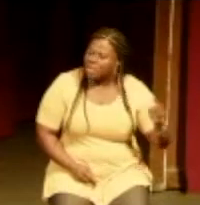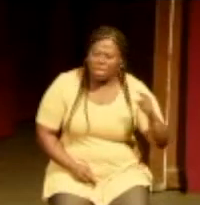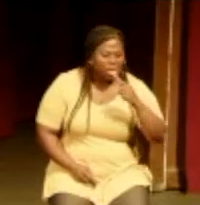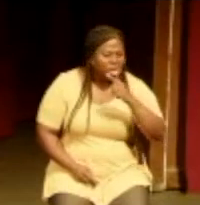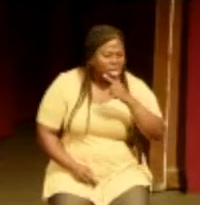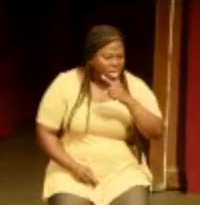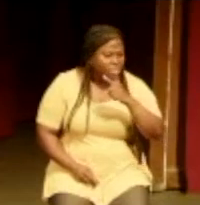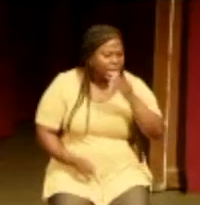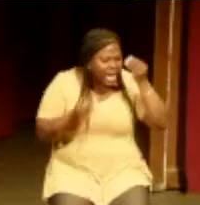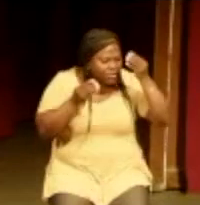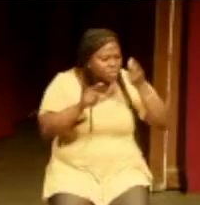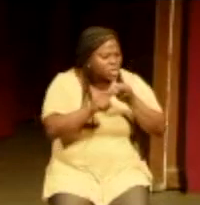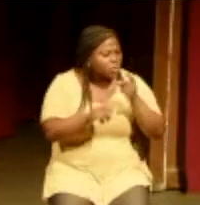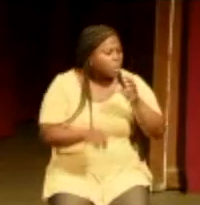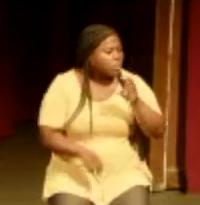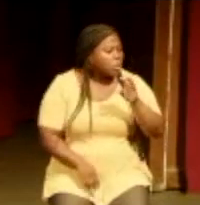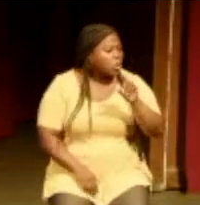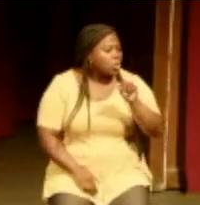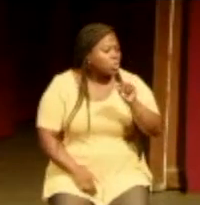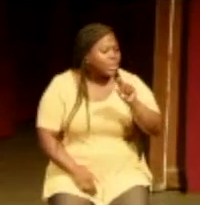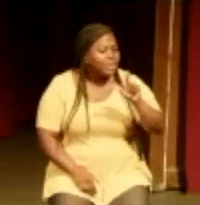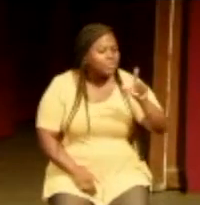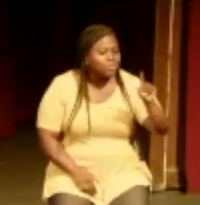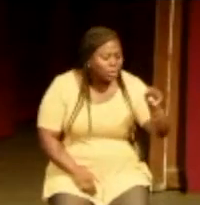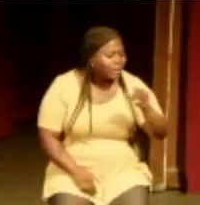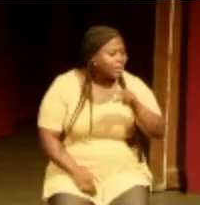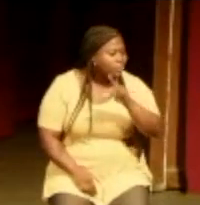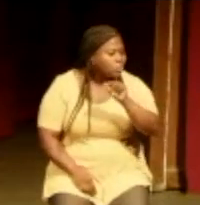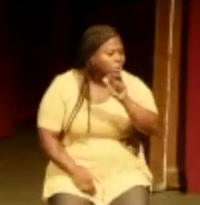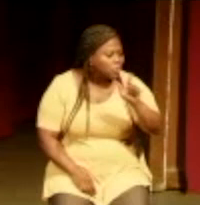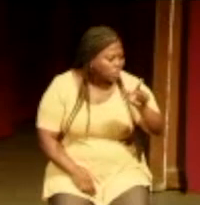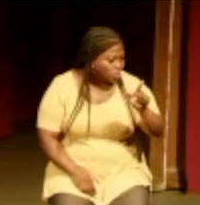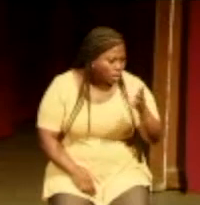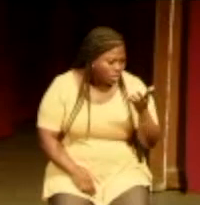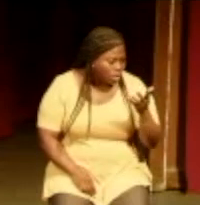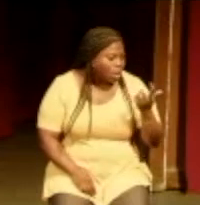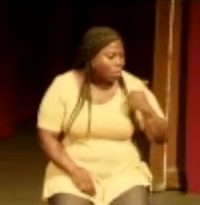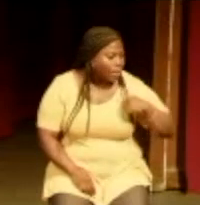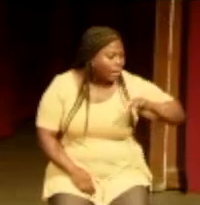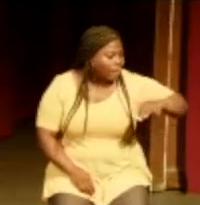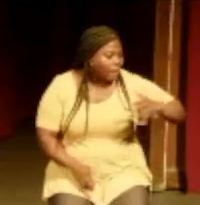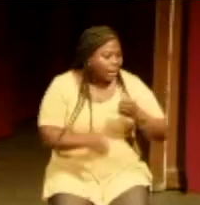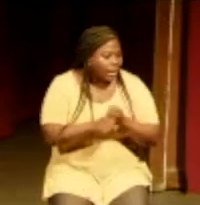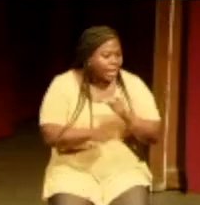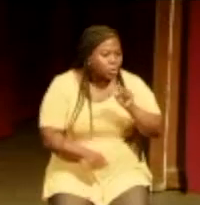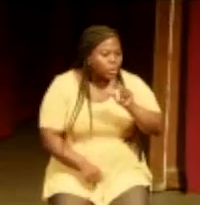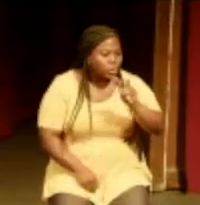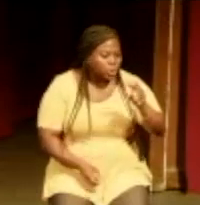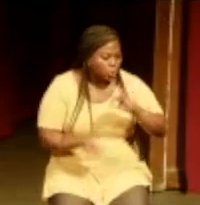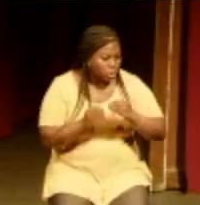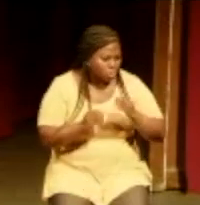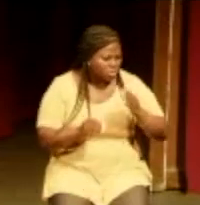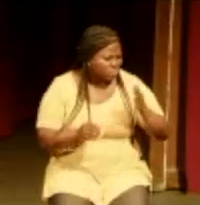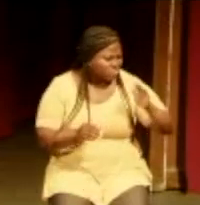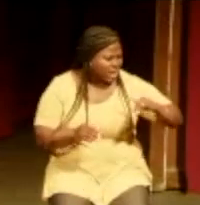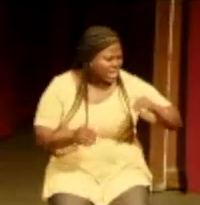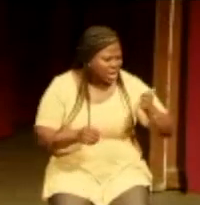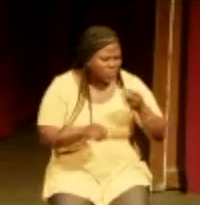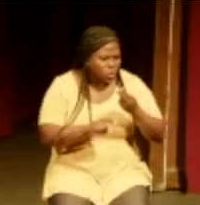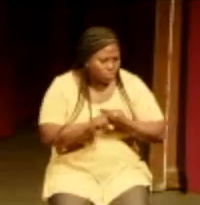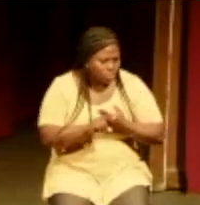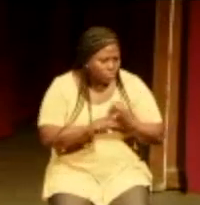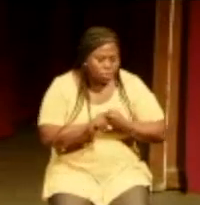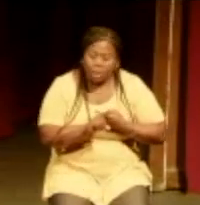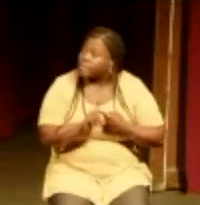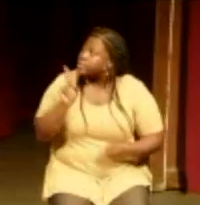2020, 2021 numbers. We won't get the 2021-22 numbers for another few months. But you can see we